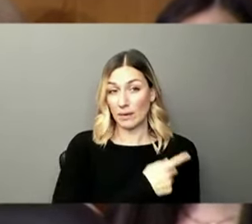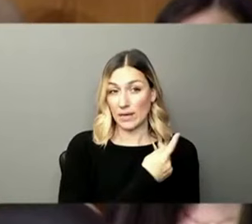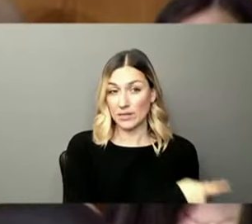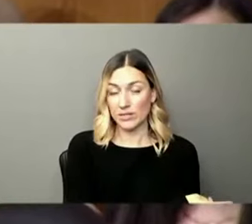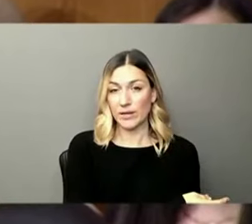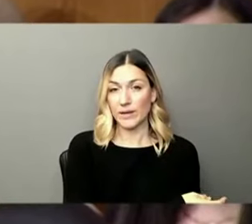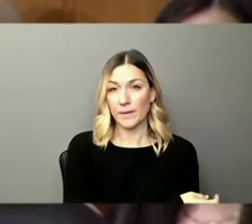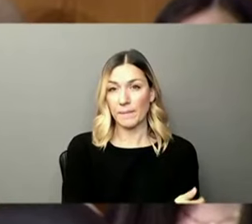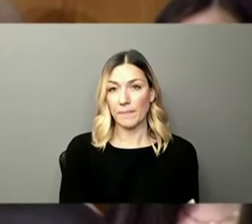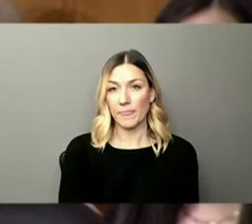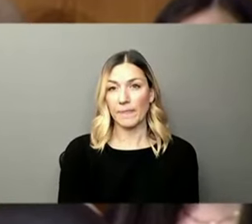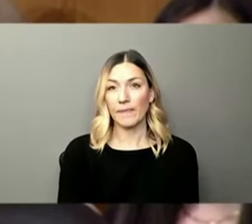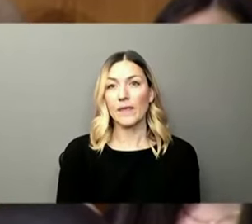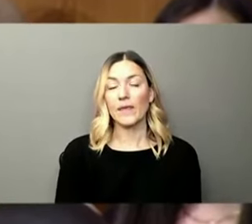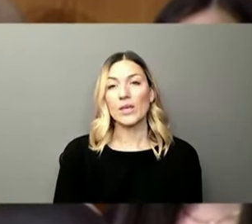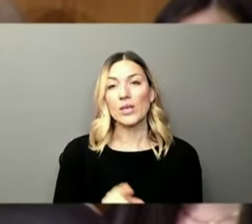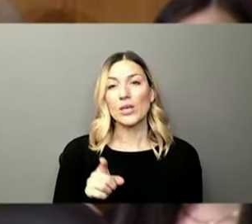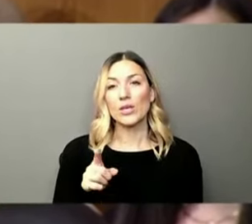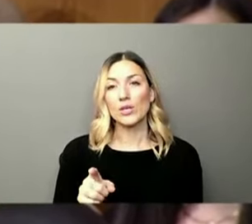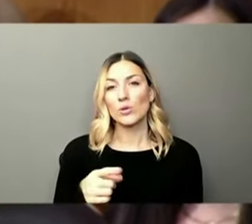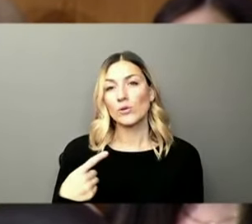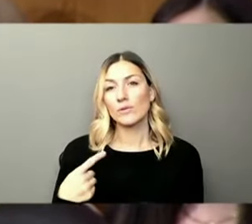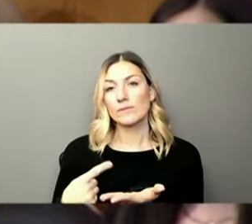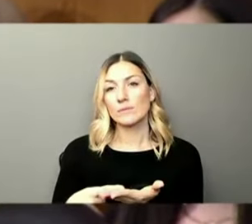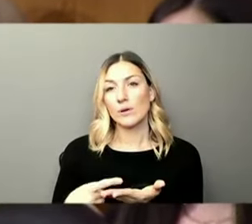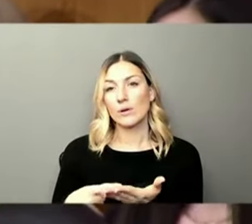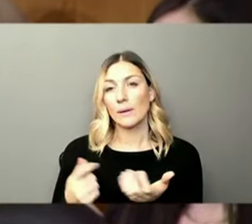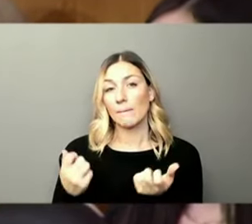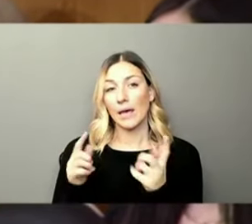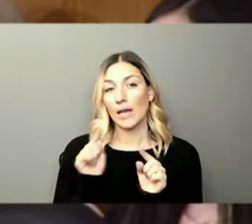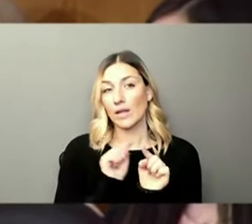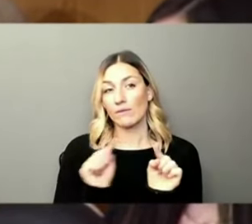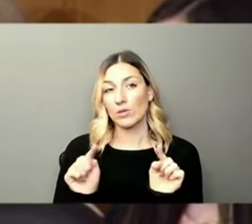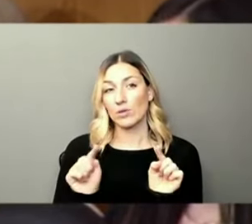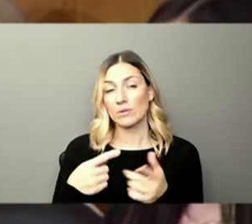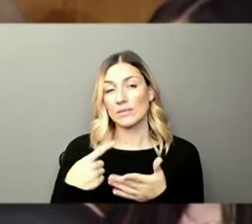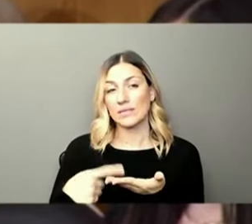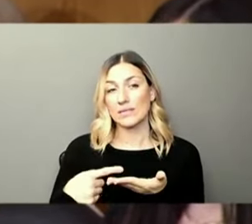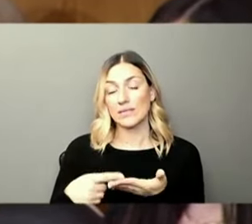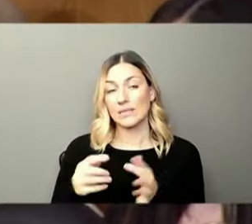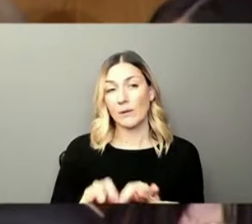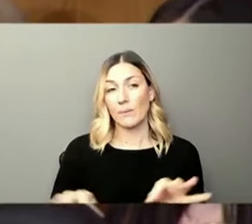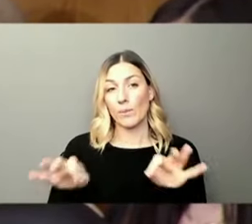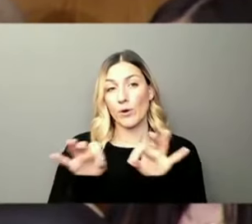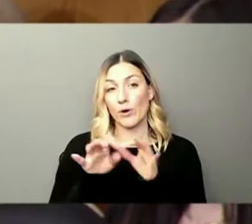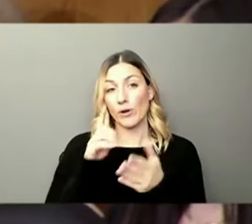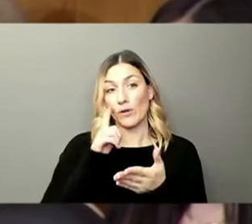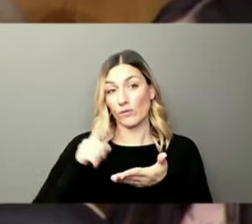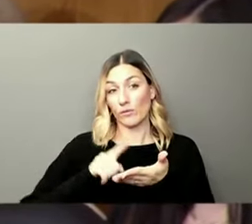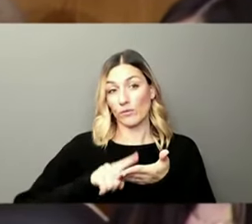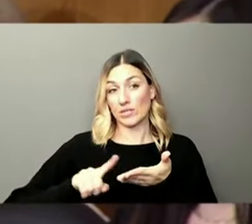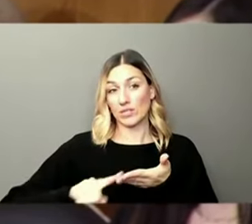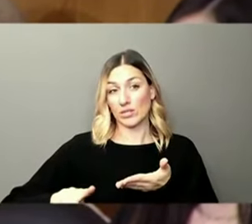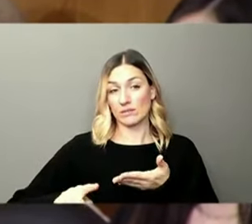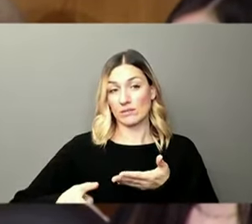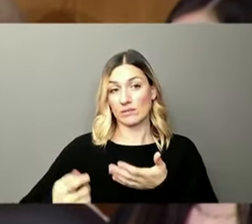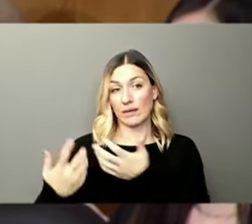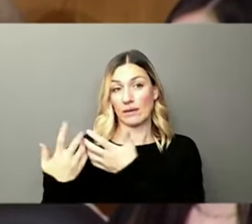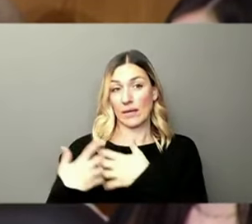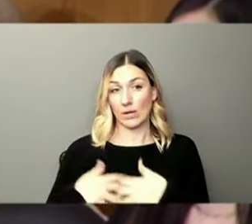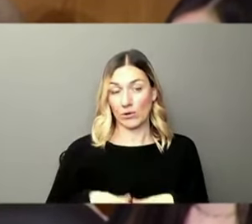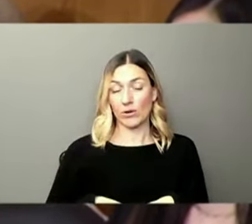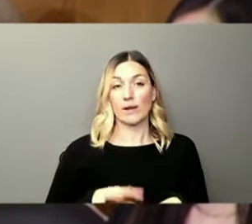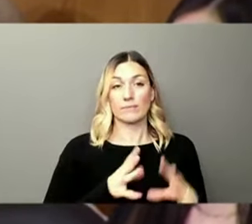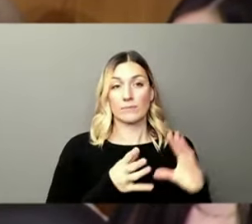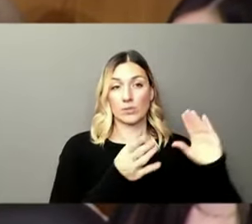I think you have spoken, but all of you really referred to the importance of doing more research, of integrating these stories into research. And